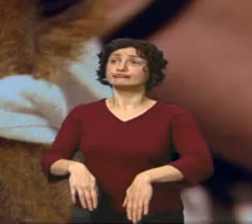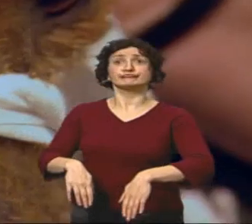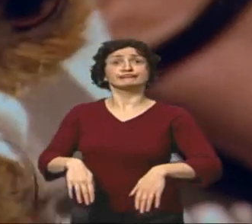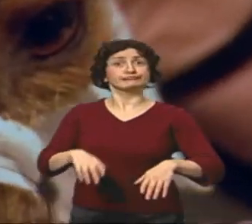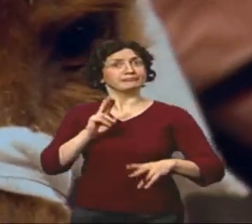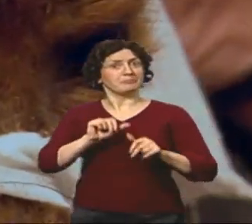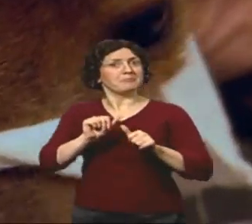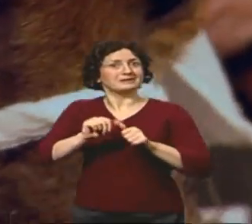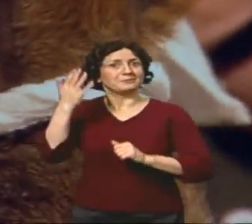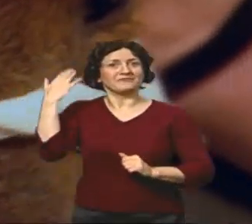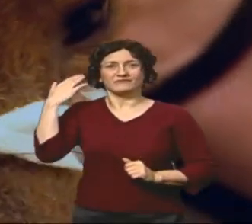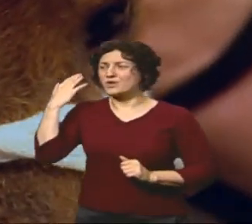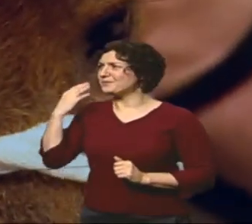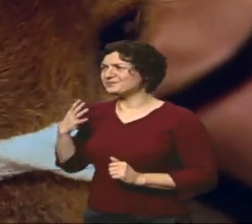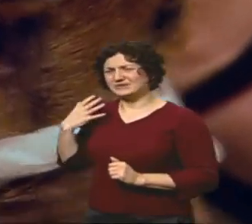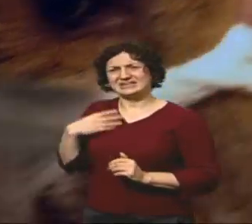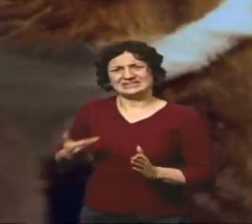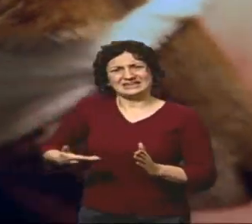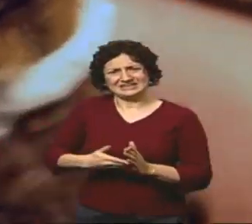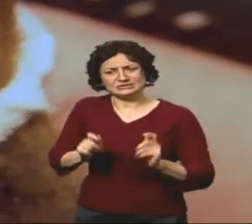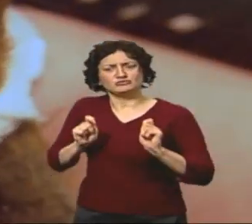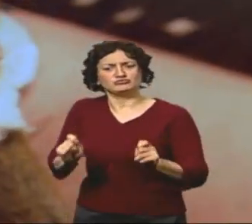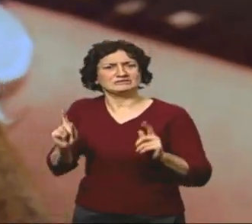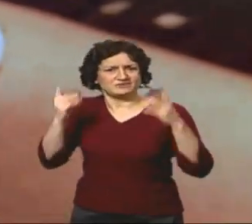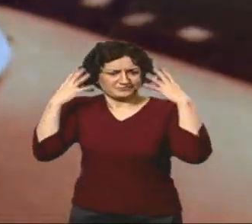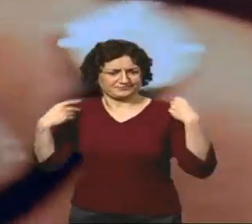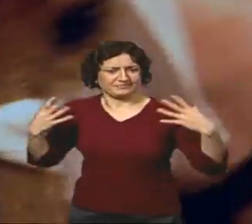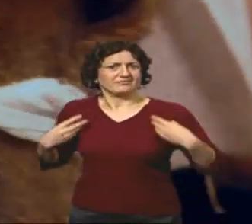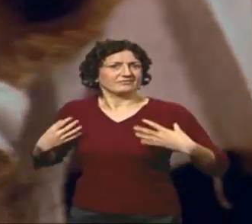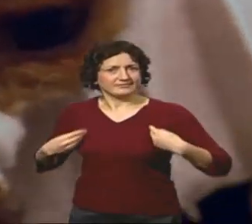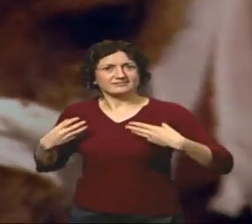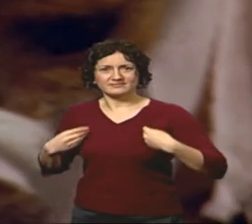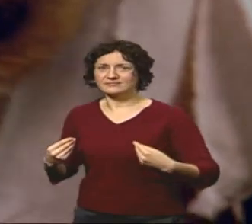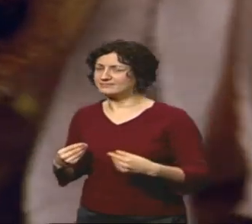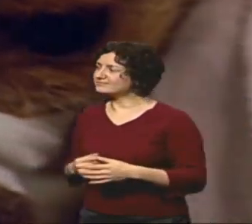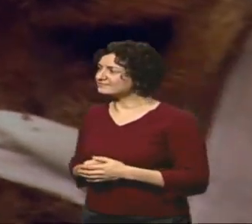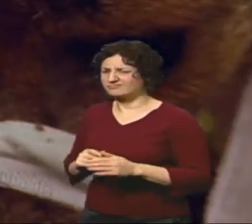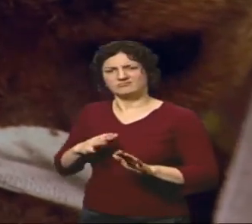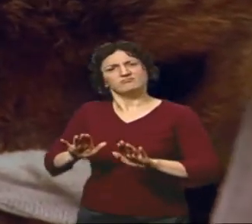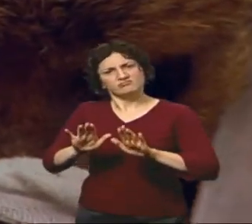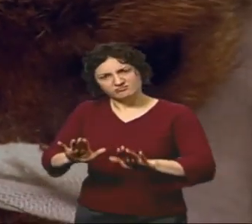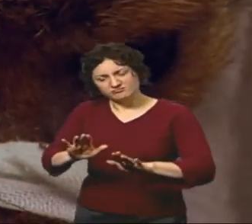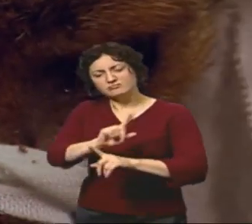was. She also needs some mange treatment later on, but it's a bit strong mange treatment, so we'll leave her until she's a lot stronger.